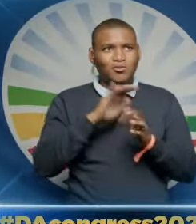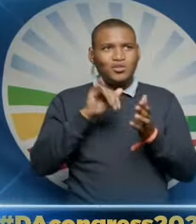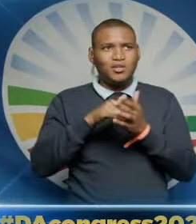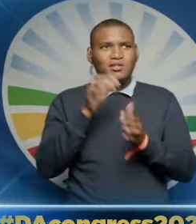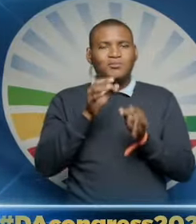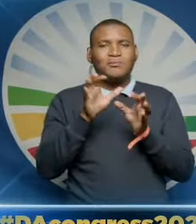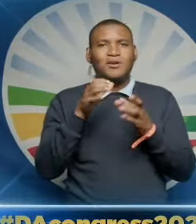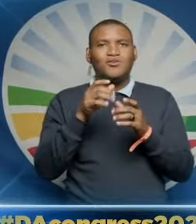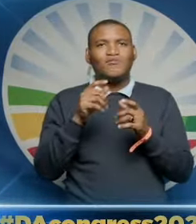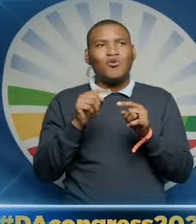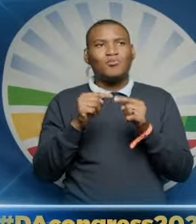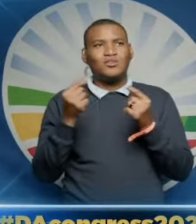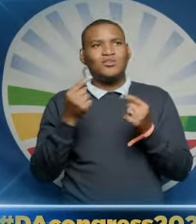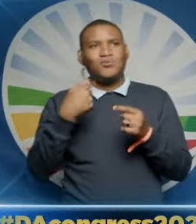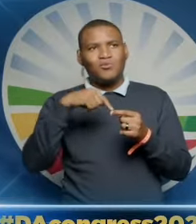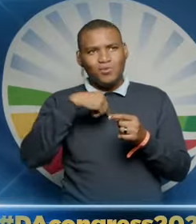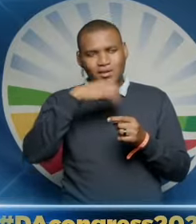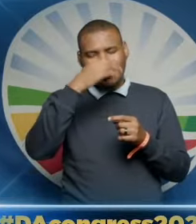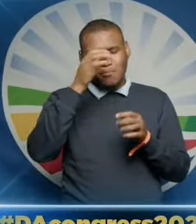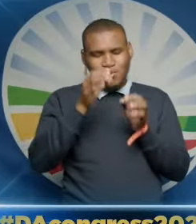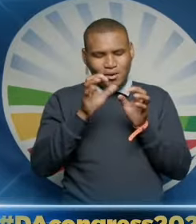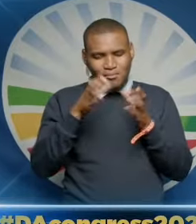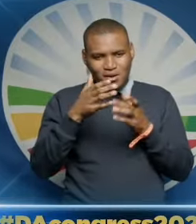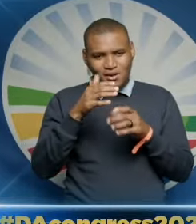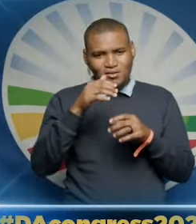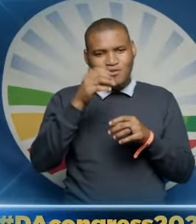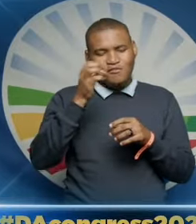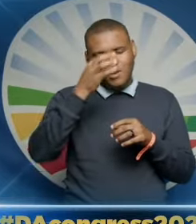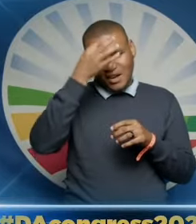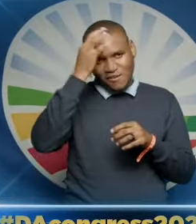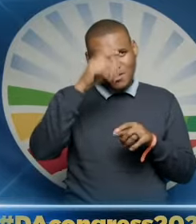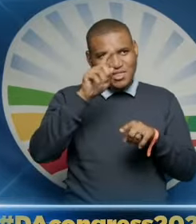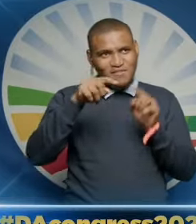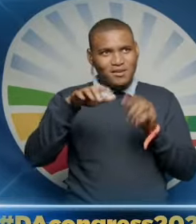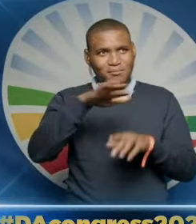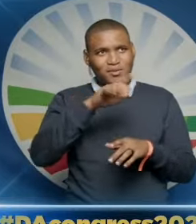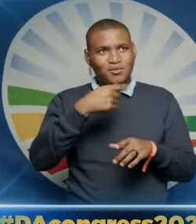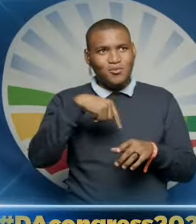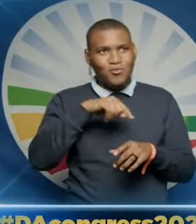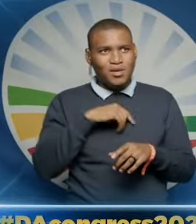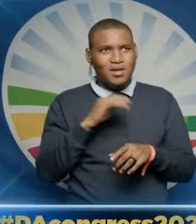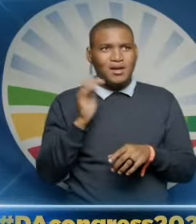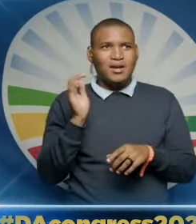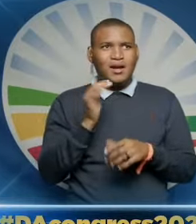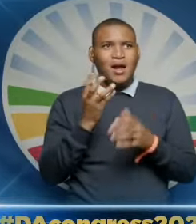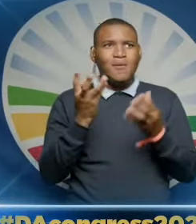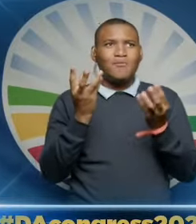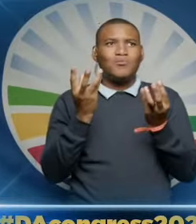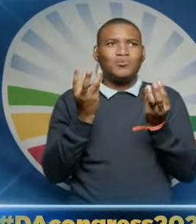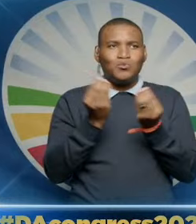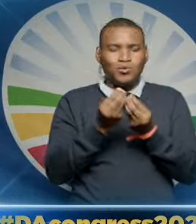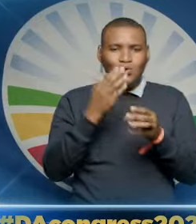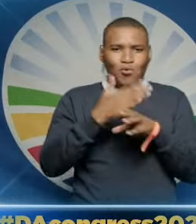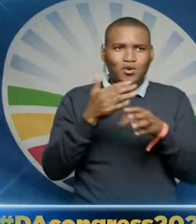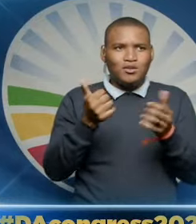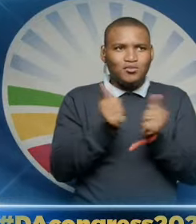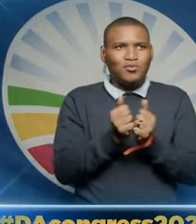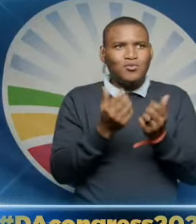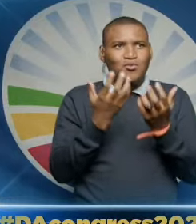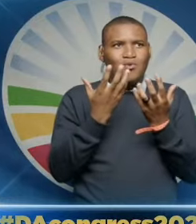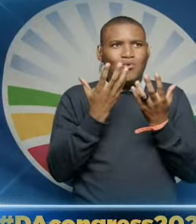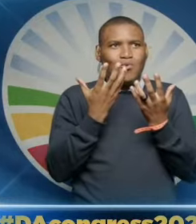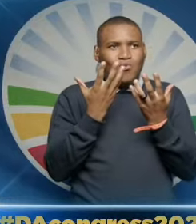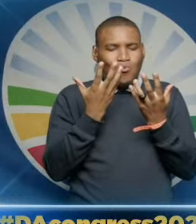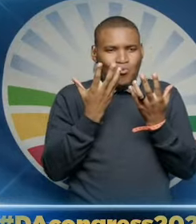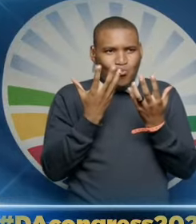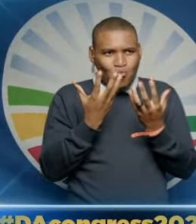of opposition. We're a party of government in so many different places. So we come into this election saying we've proven what we've